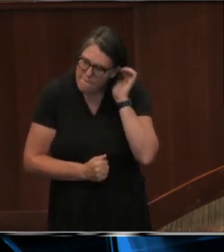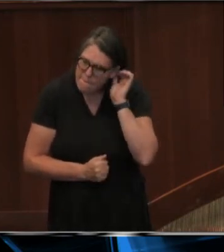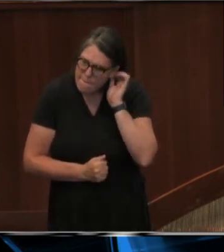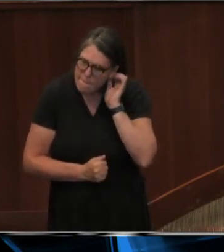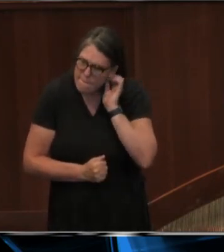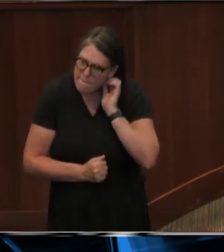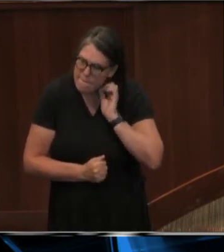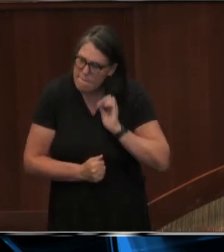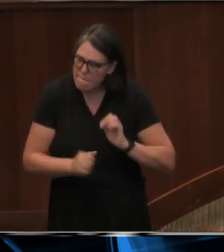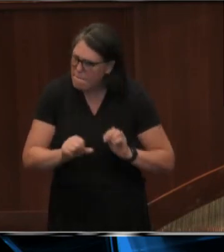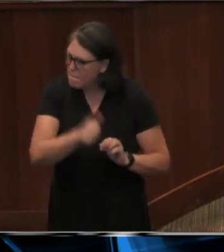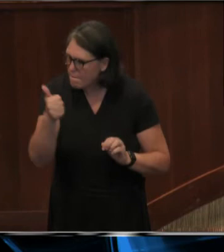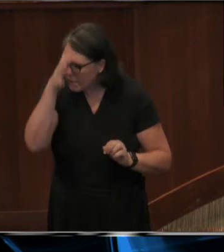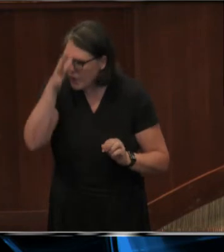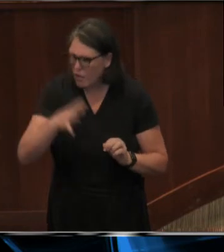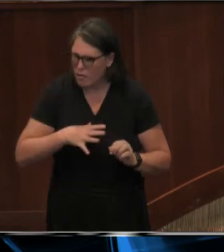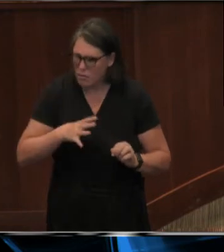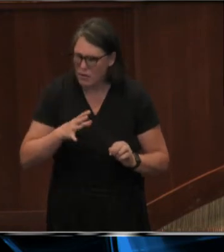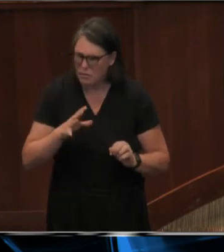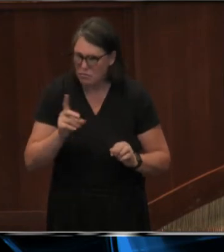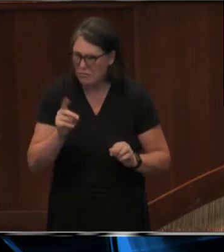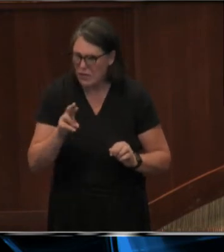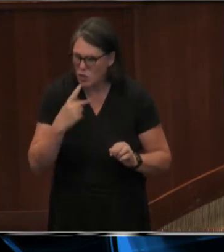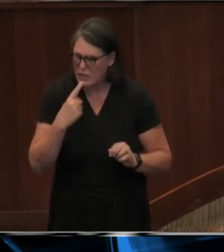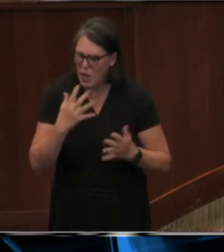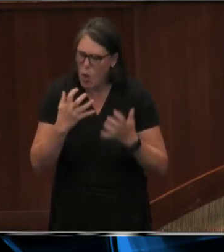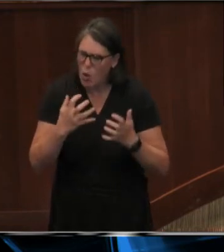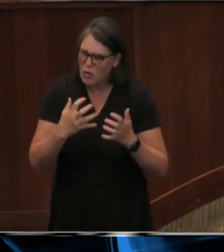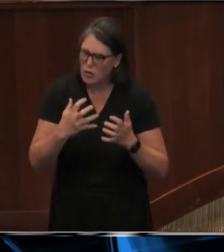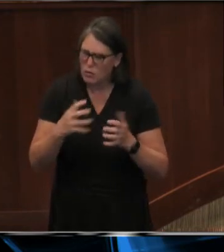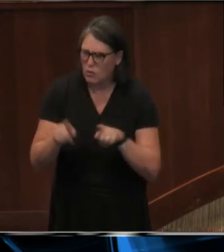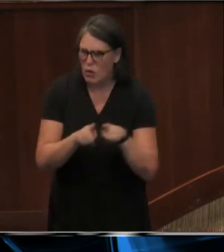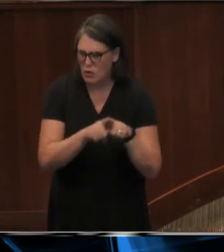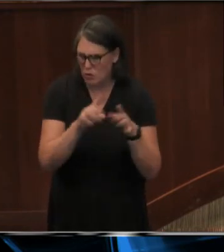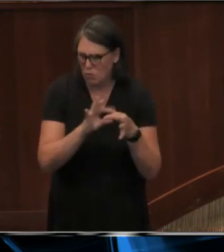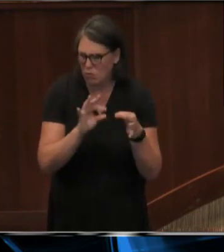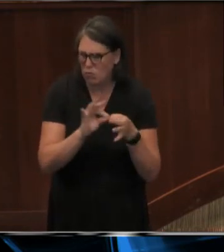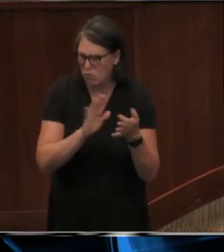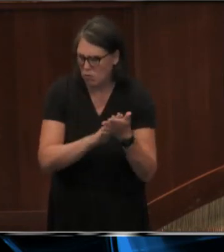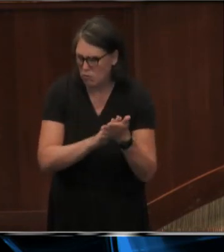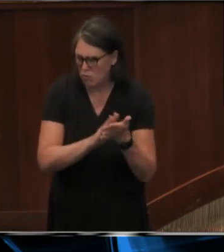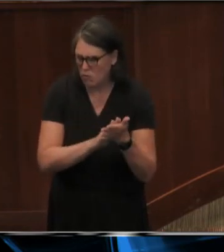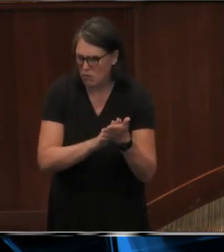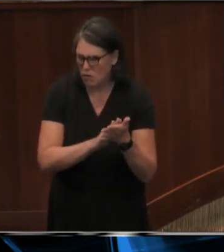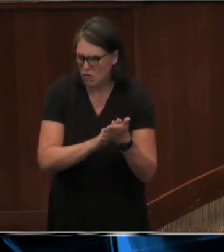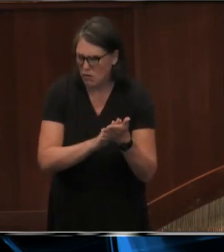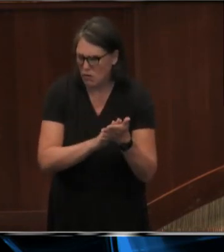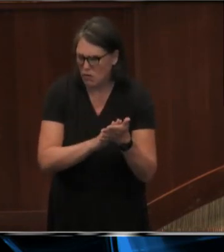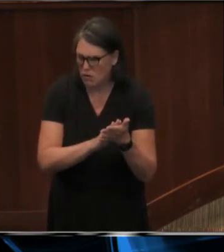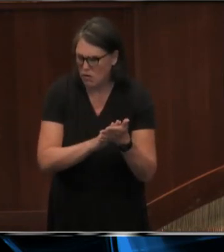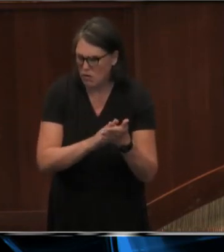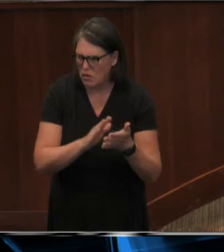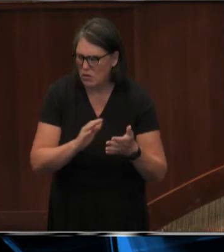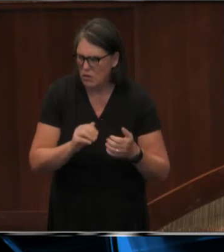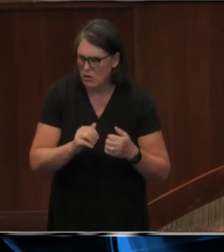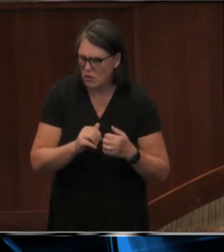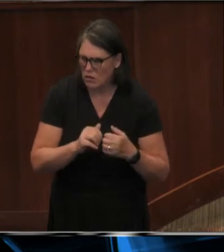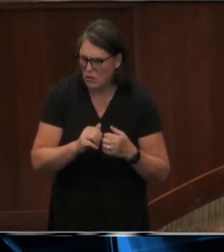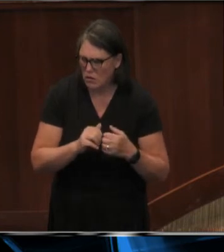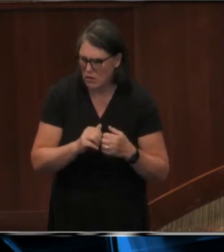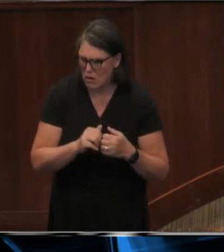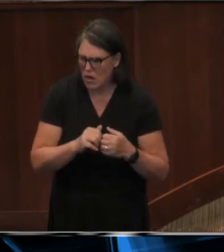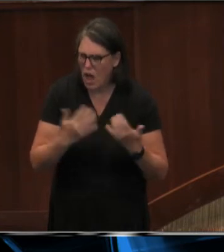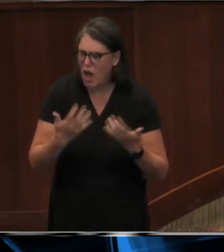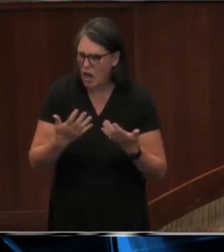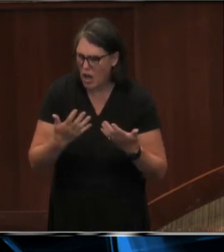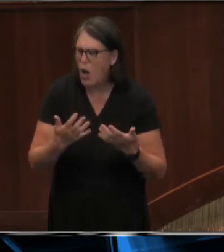I'd like to echo Commissioner Gonzalez, but also not trying to beat a dead horse. It is unclear